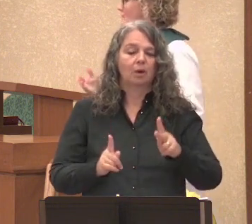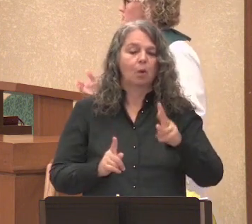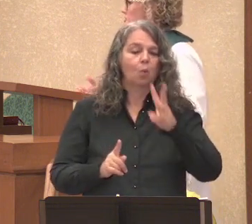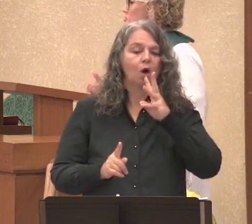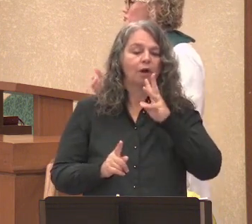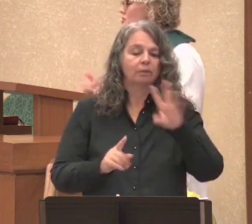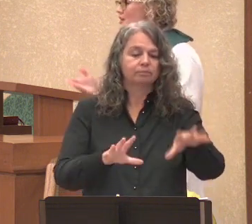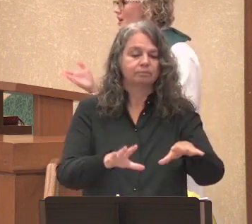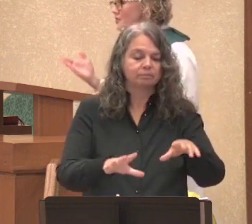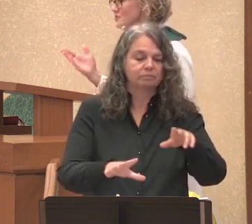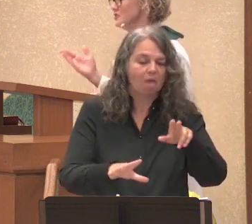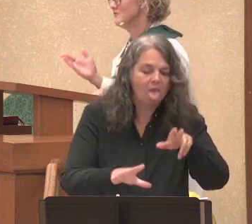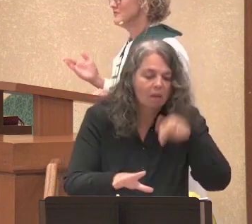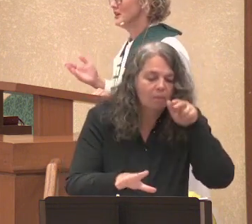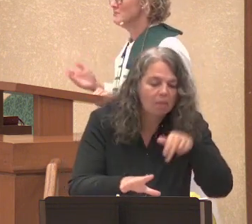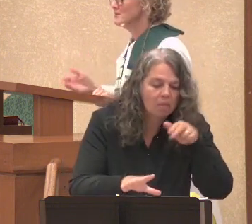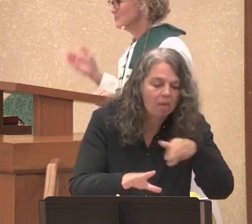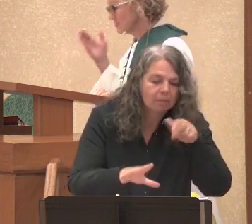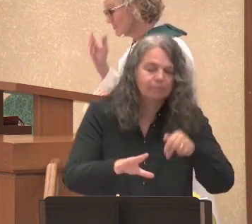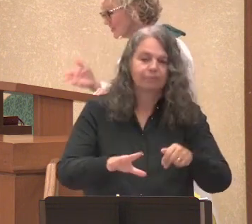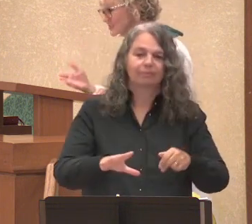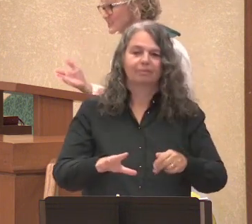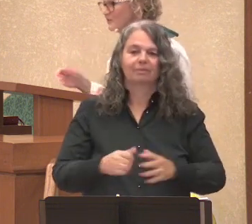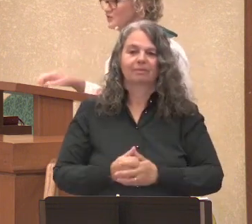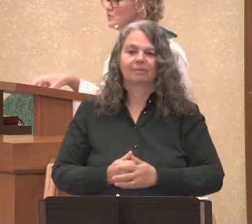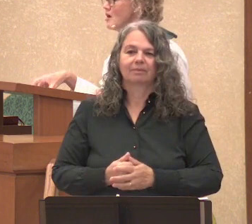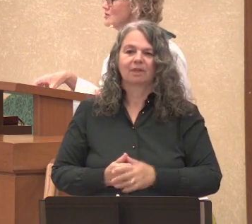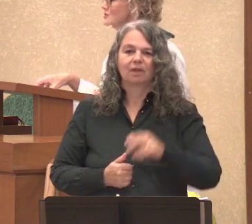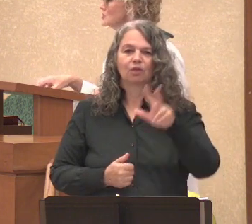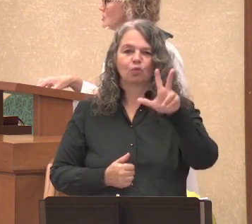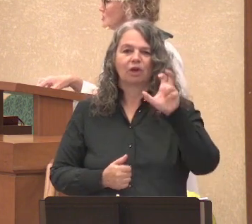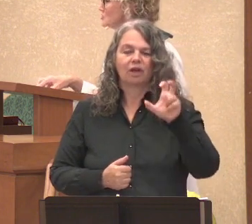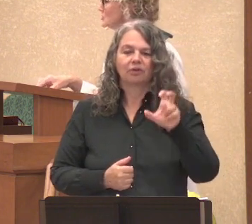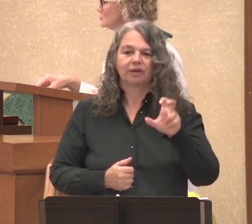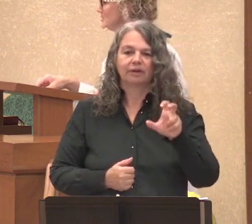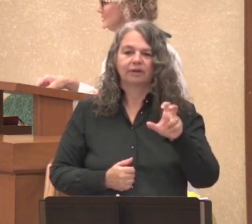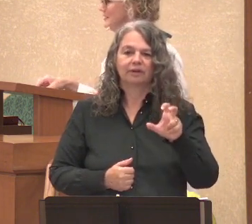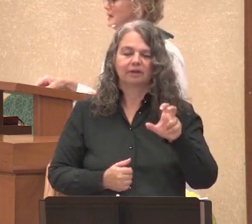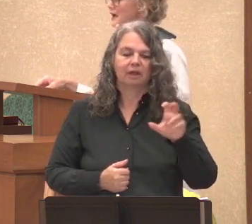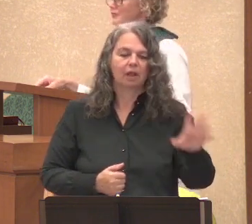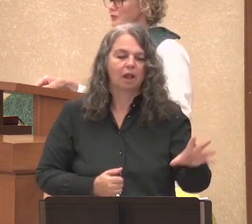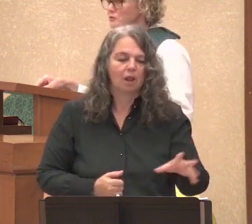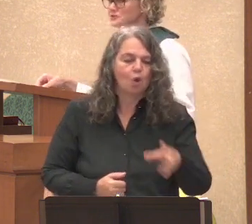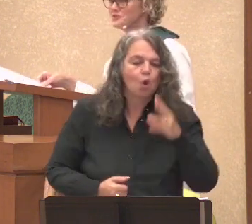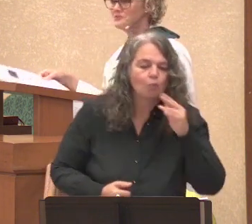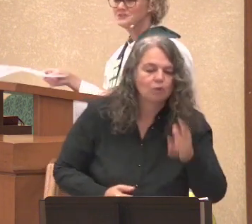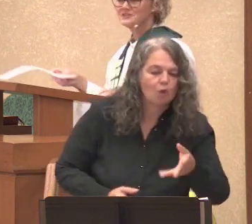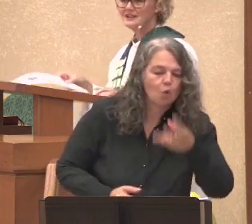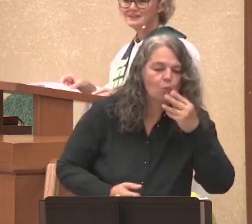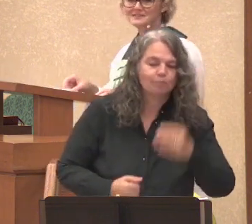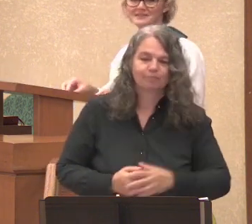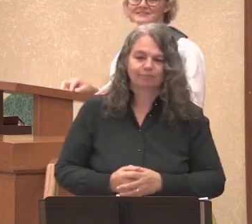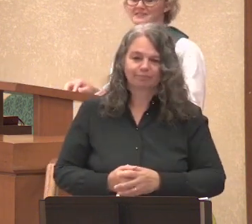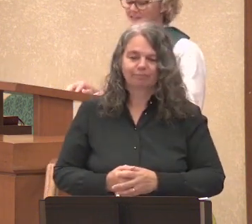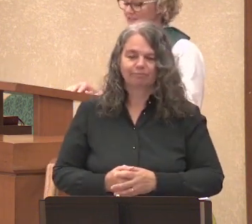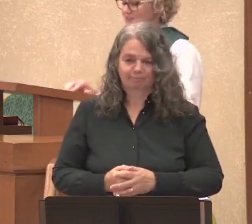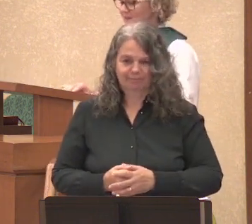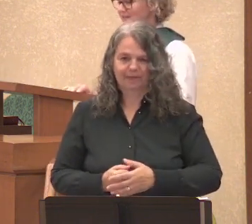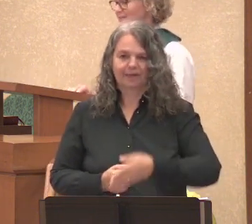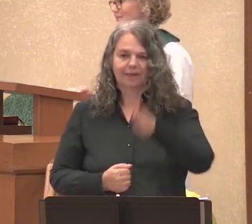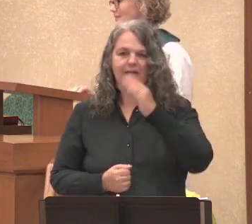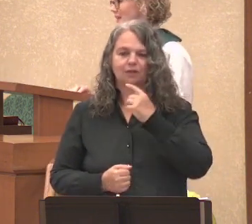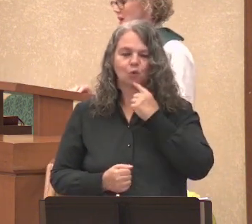then obviously 300 of them put their face down in the water and started slurping, and those are the ones God said to